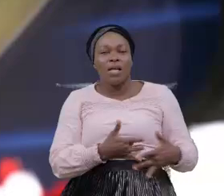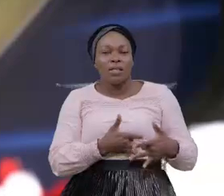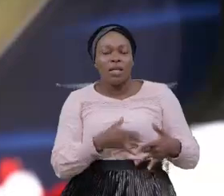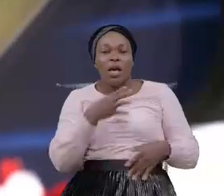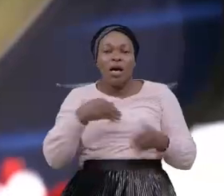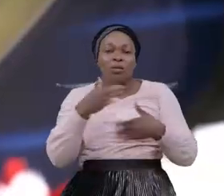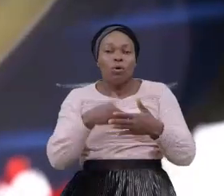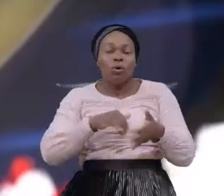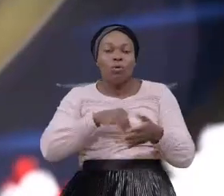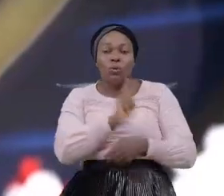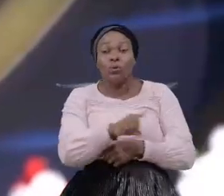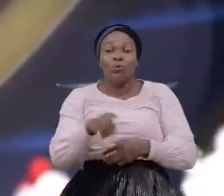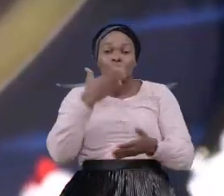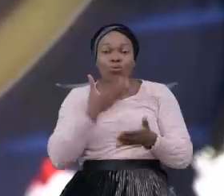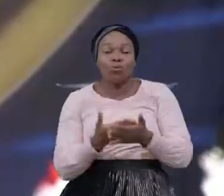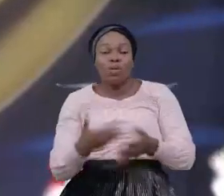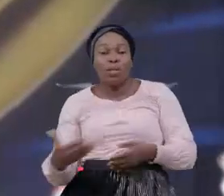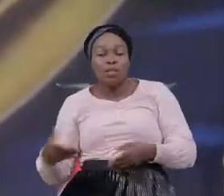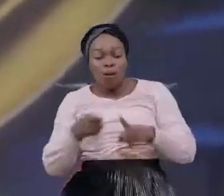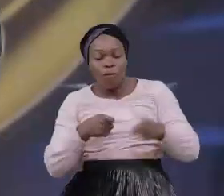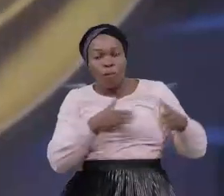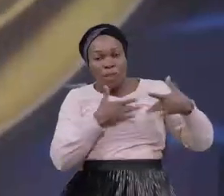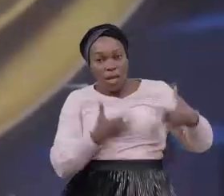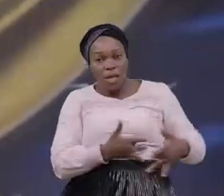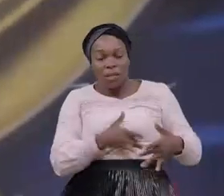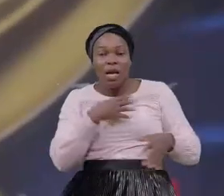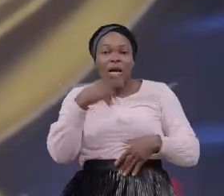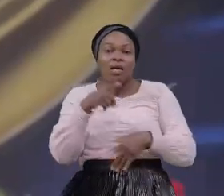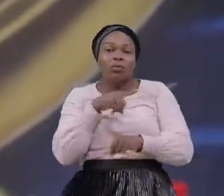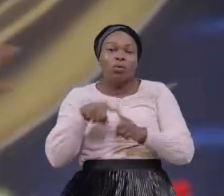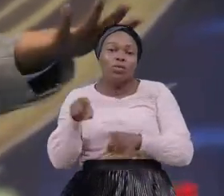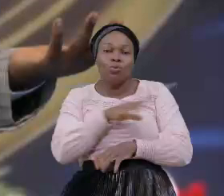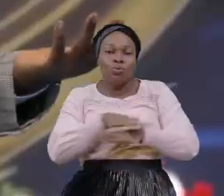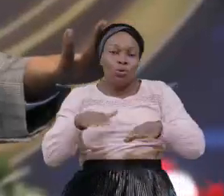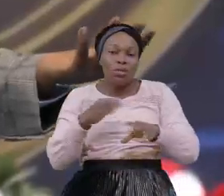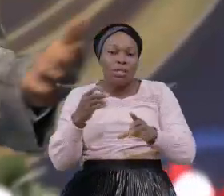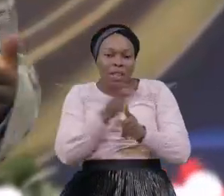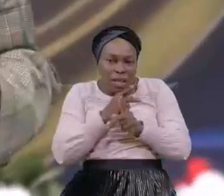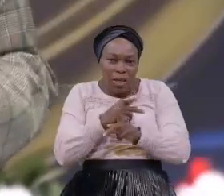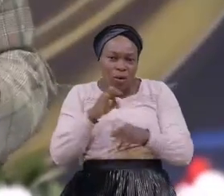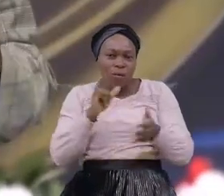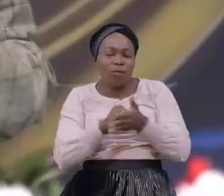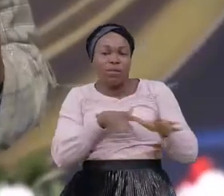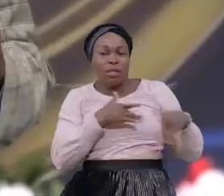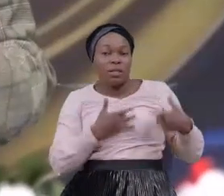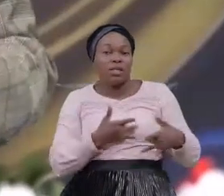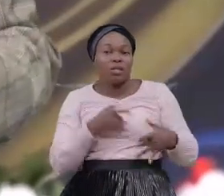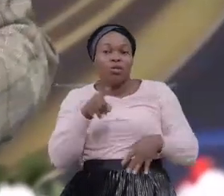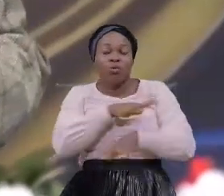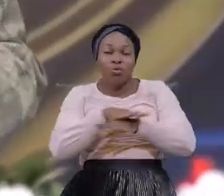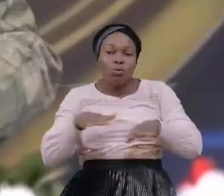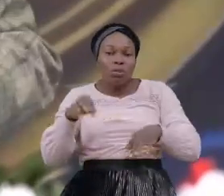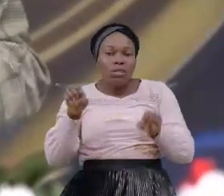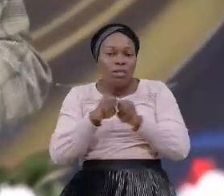virtues, they come from the heart. And when you don't take care of that heart, you don't even know that the courage